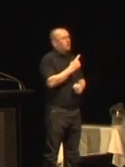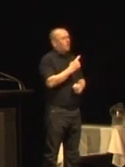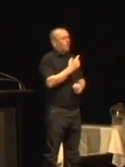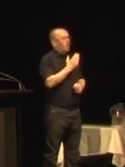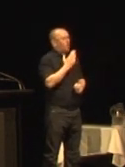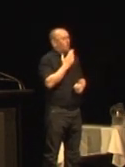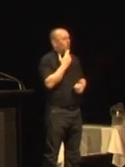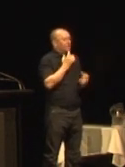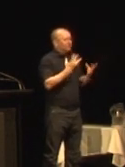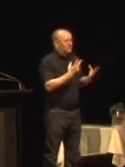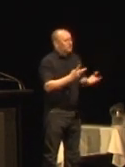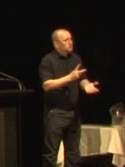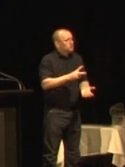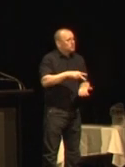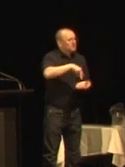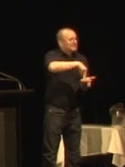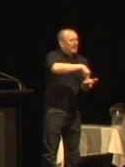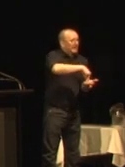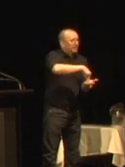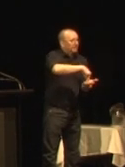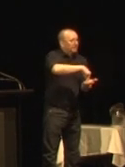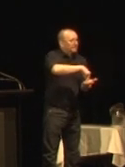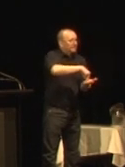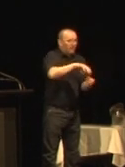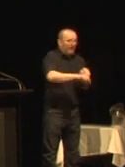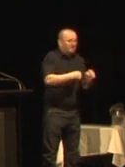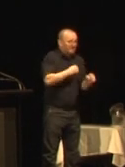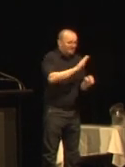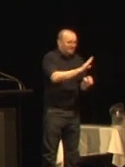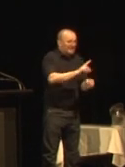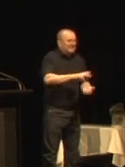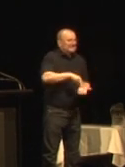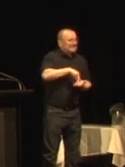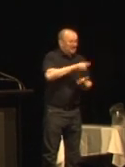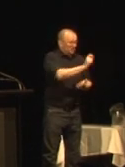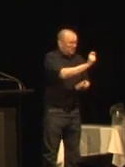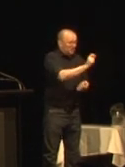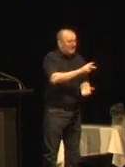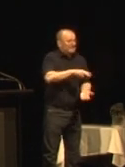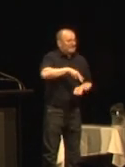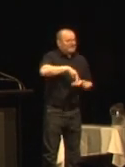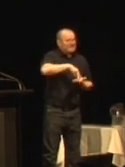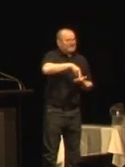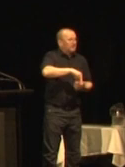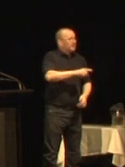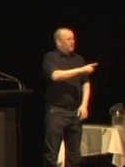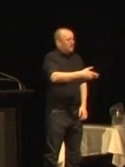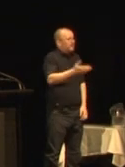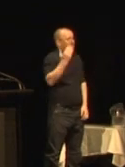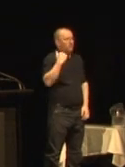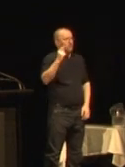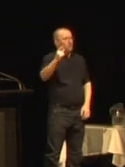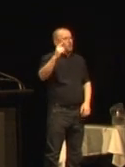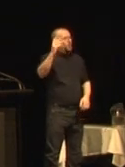Everyone's going to stand up. Don't hate me for this. There's a reason for this, okay? Everyone's going. The director of Copenhagen Public Libraries,